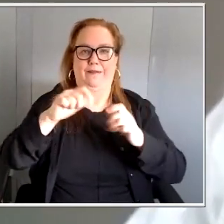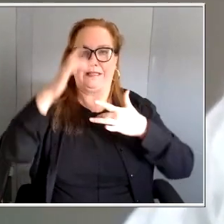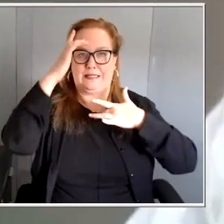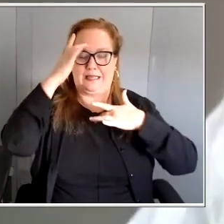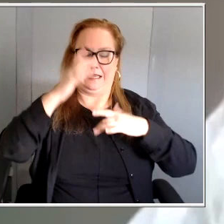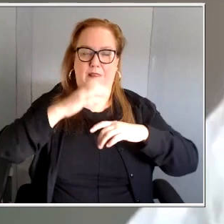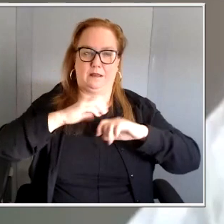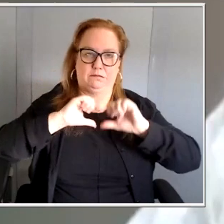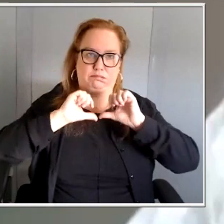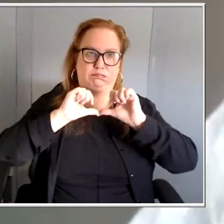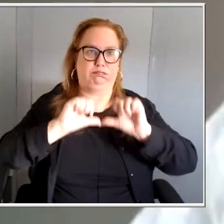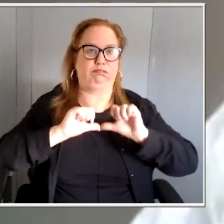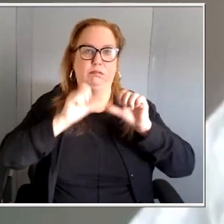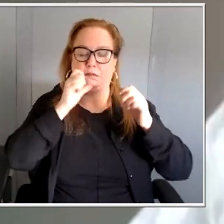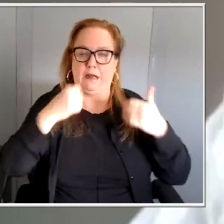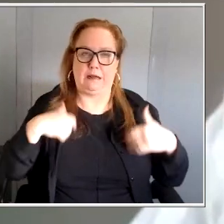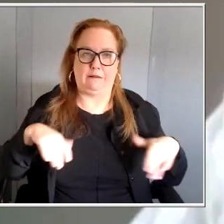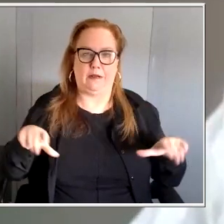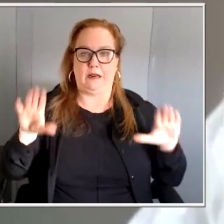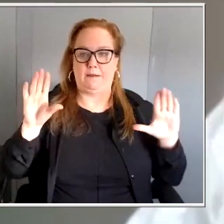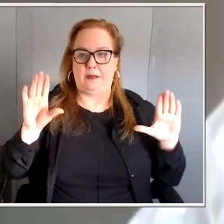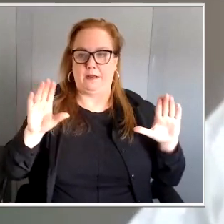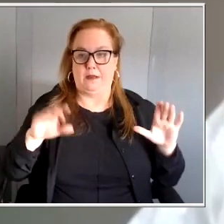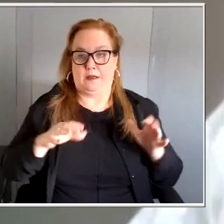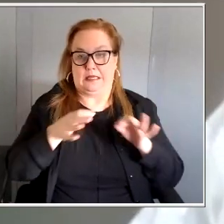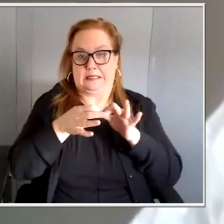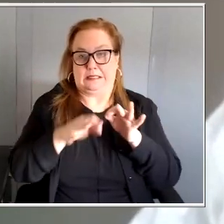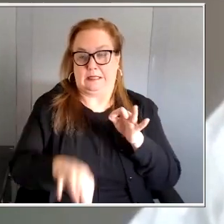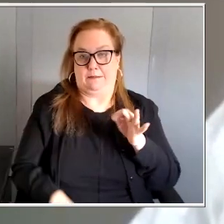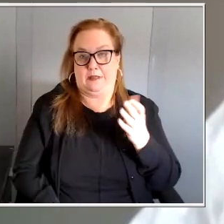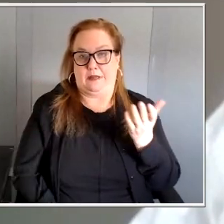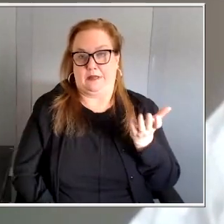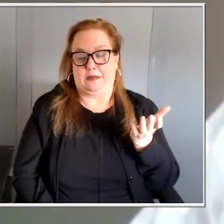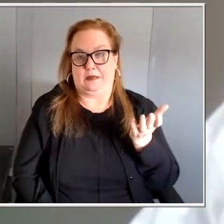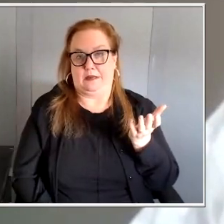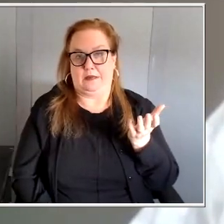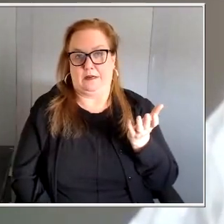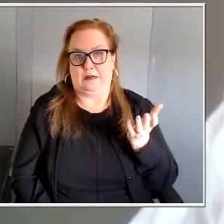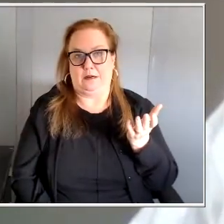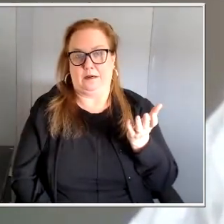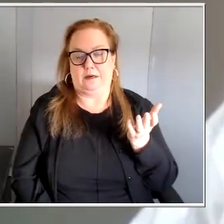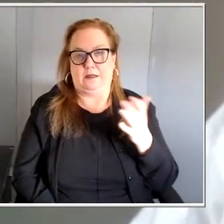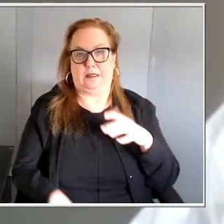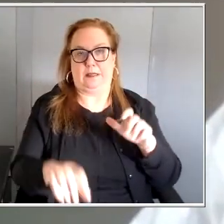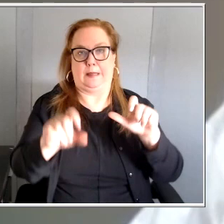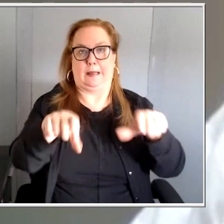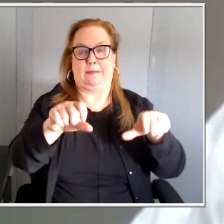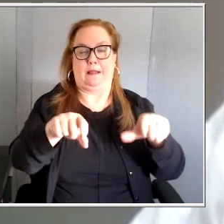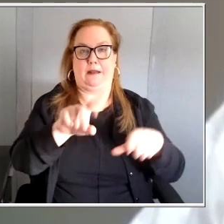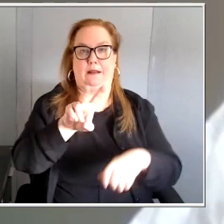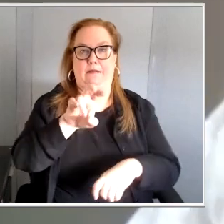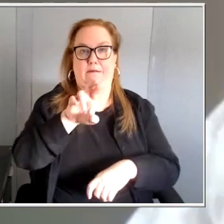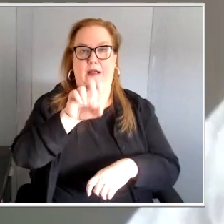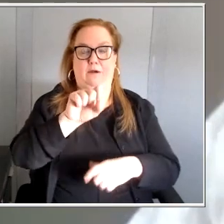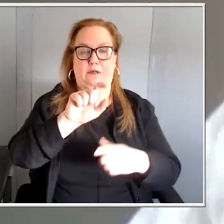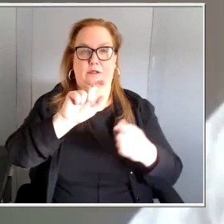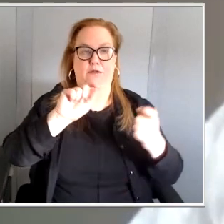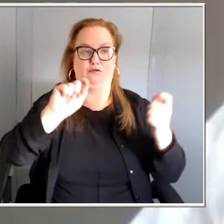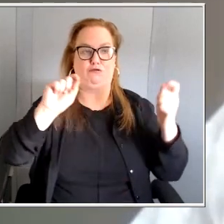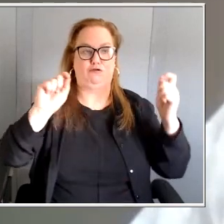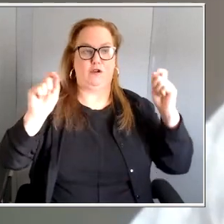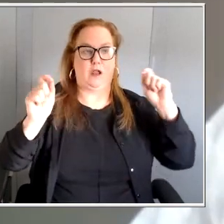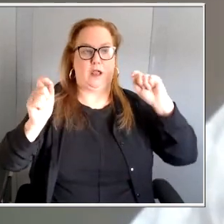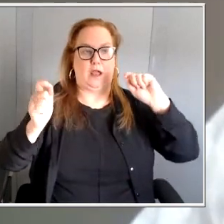persistence. And I think, put very simply, it's the ability of this virus to adapt